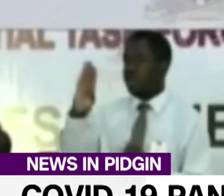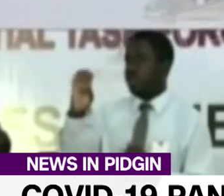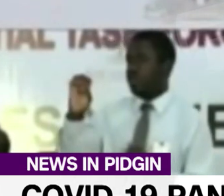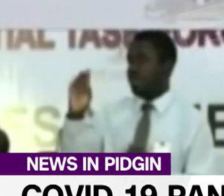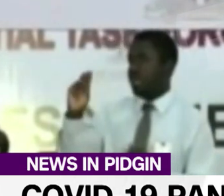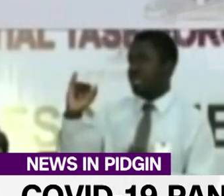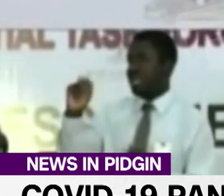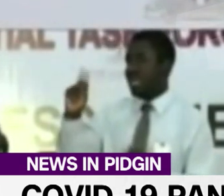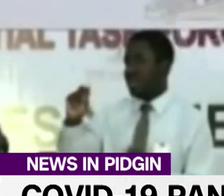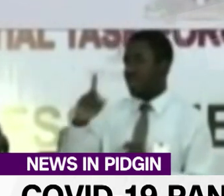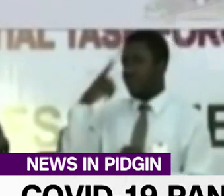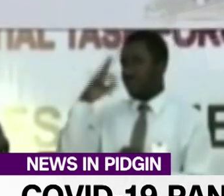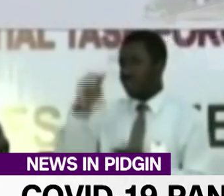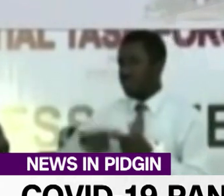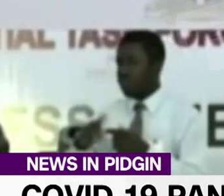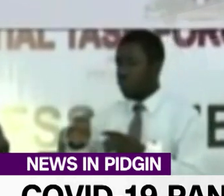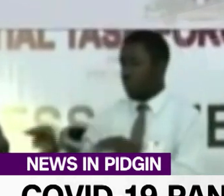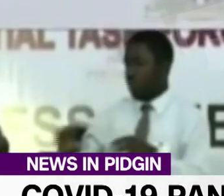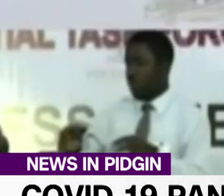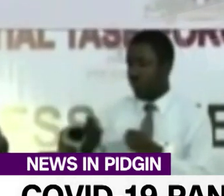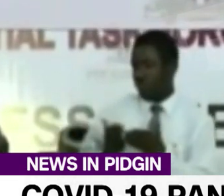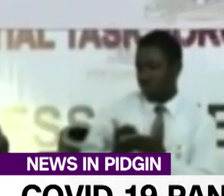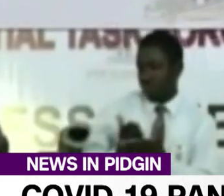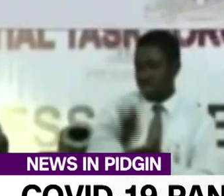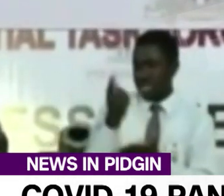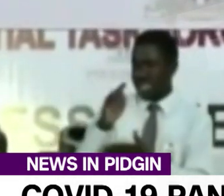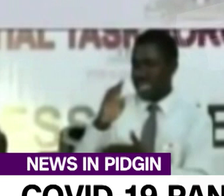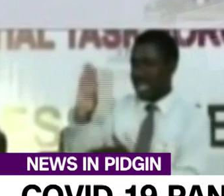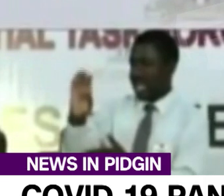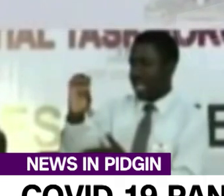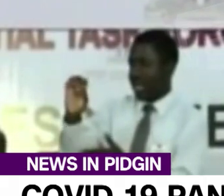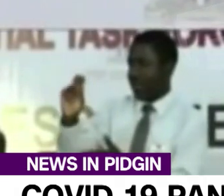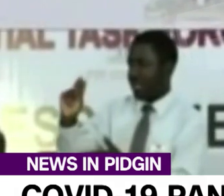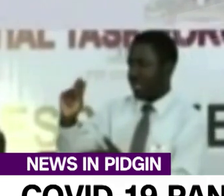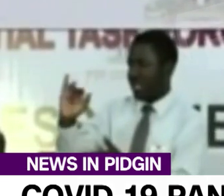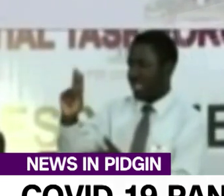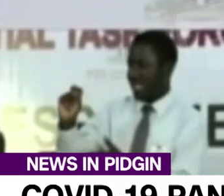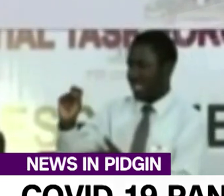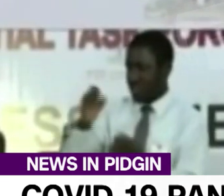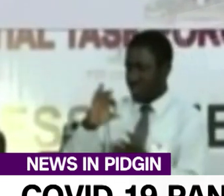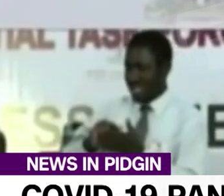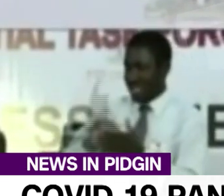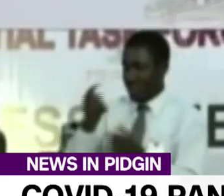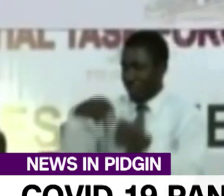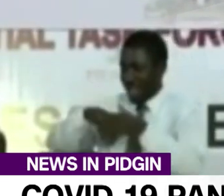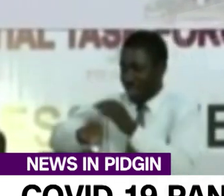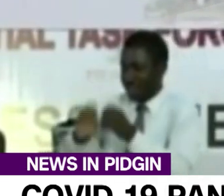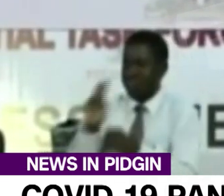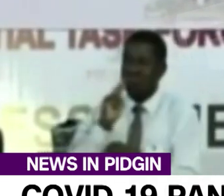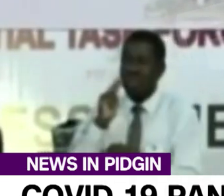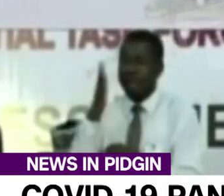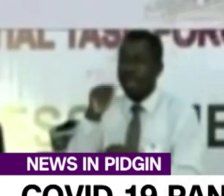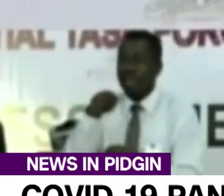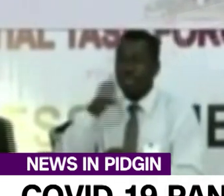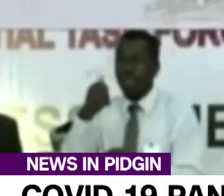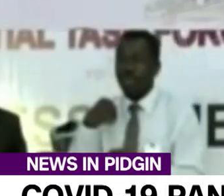for them to also move through Beninois territory to come into Nigeria, so possibly by tomorrow. We've